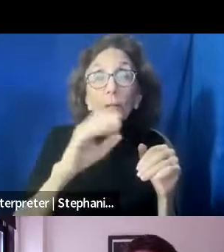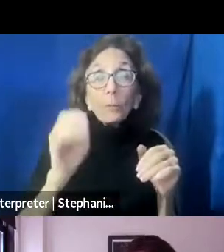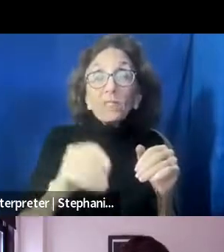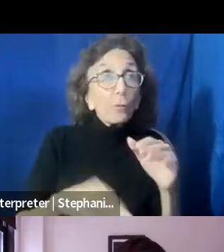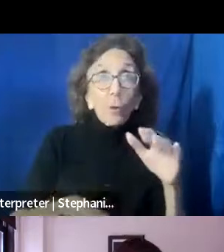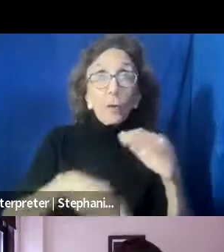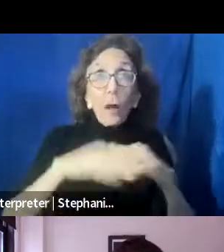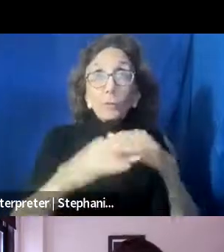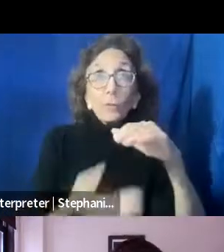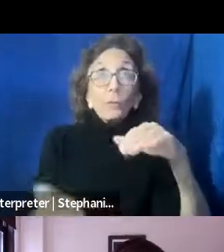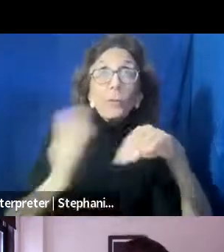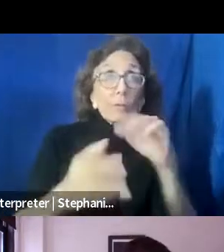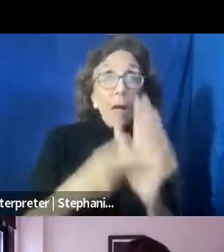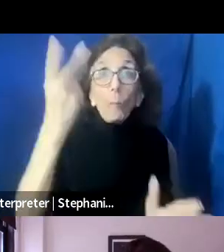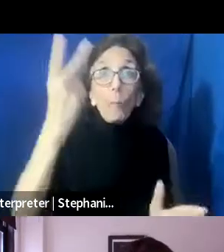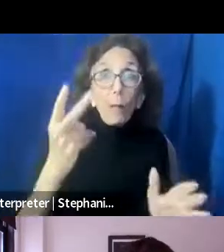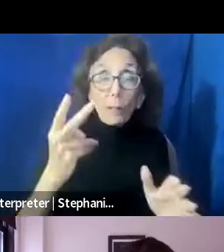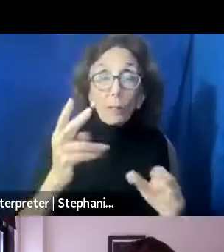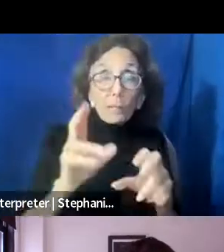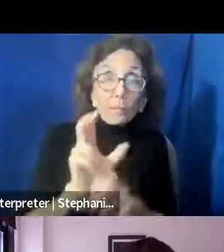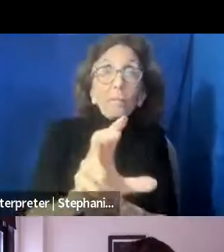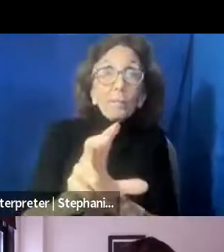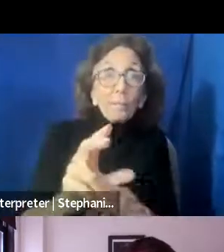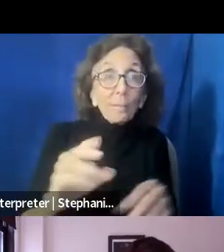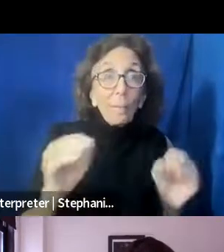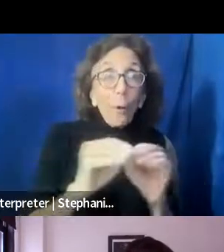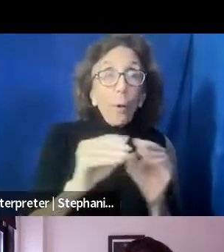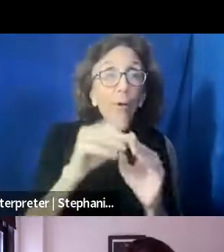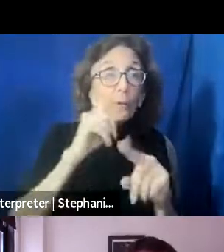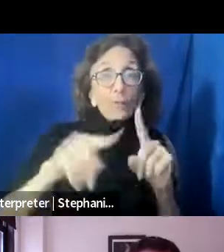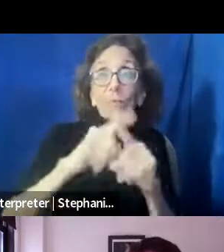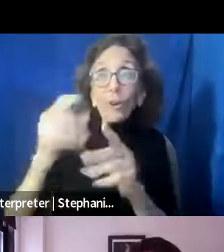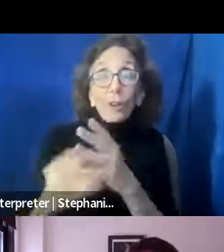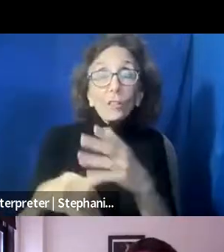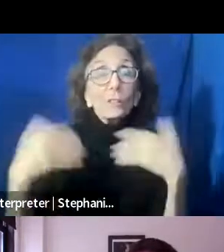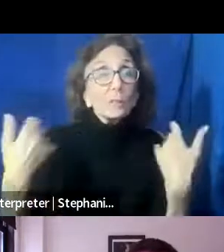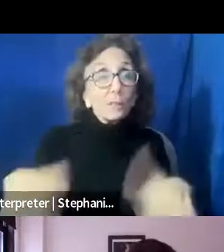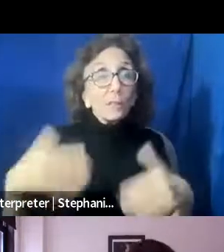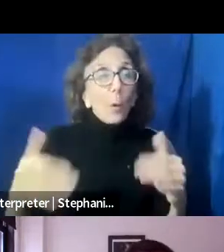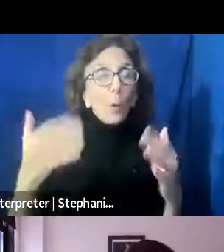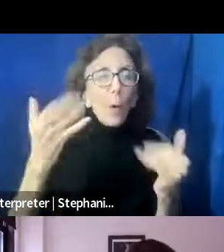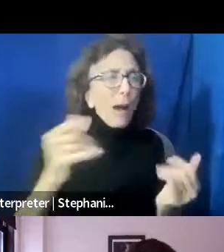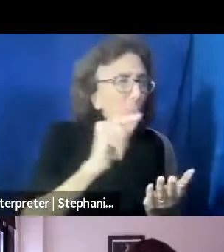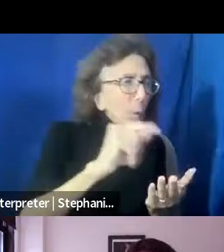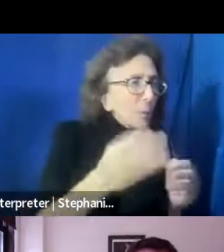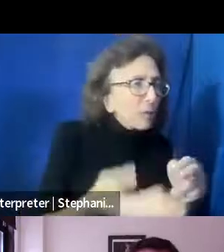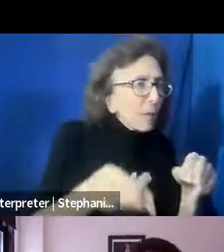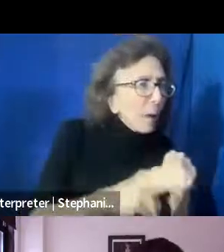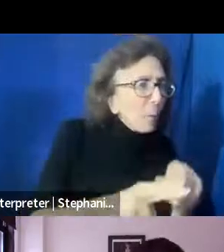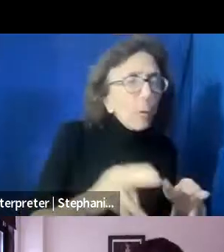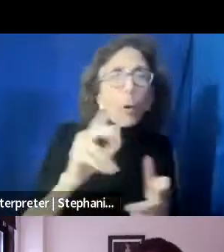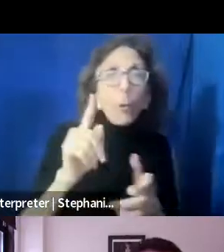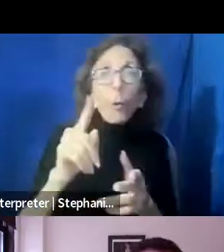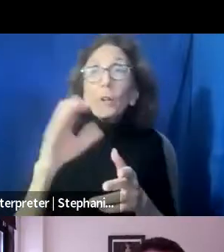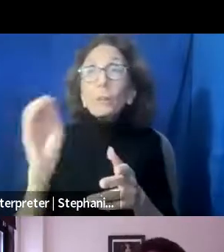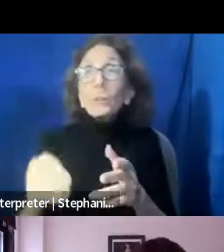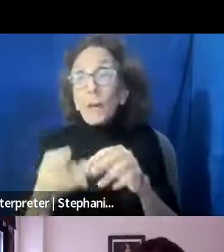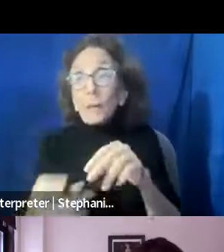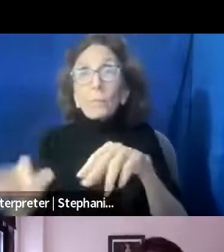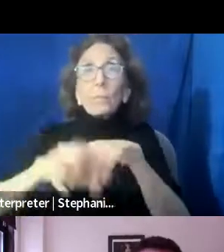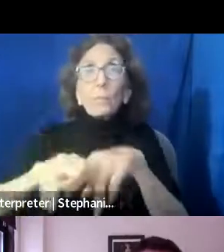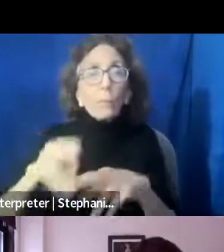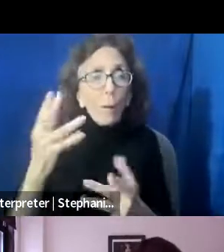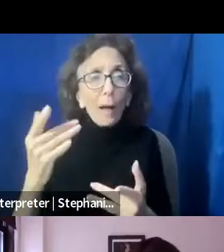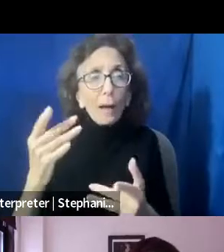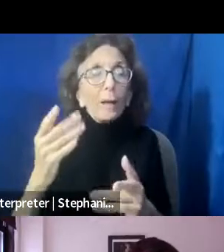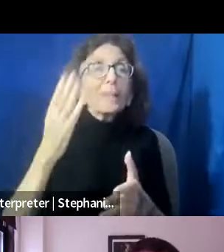board. And that's a pretty big range. And that's because some tracks did increase